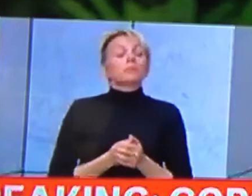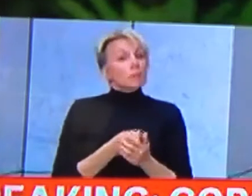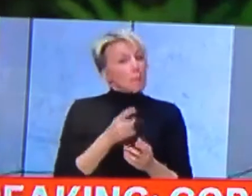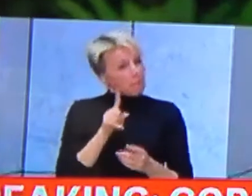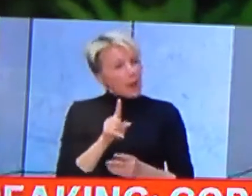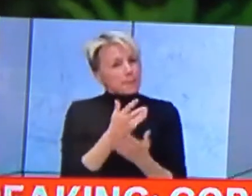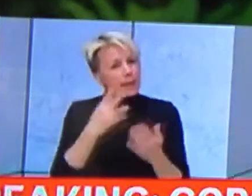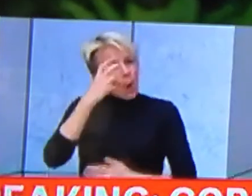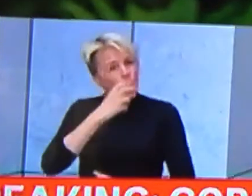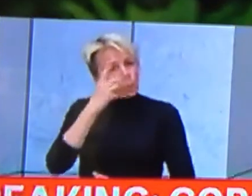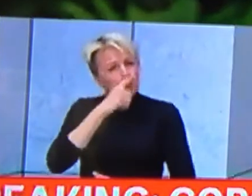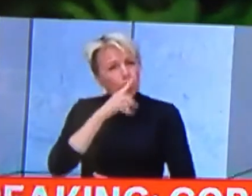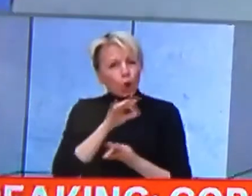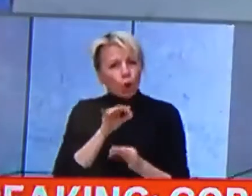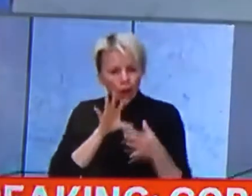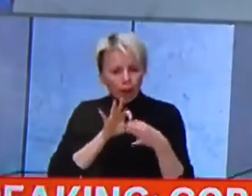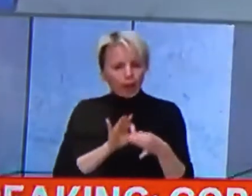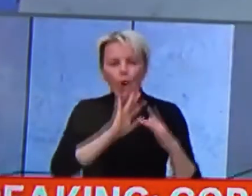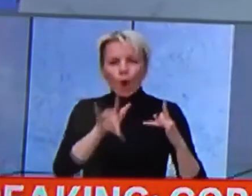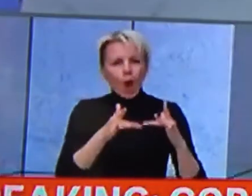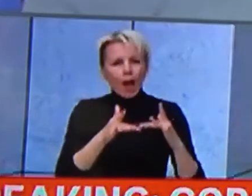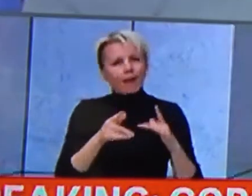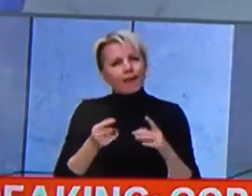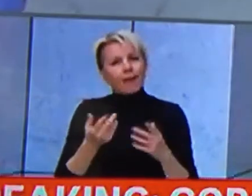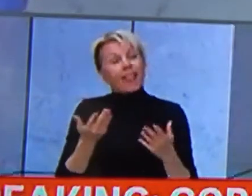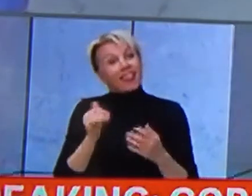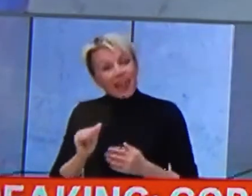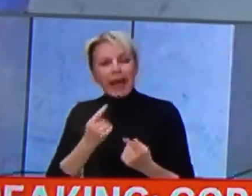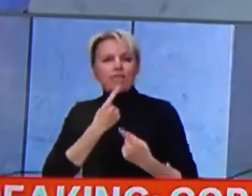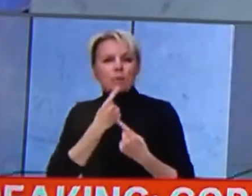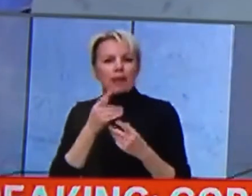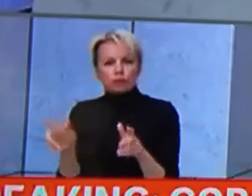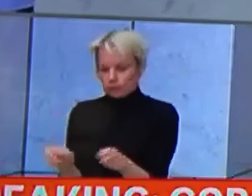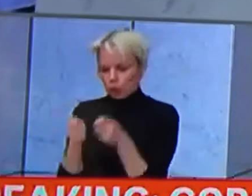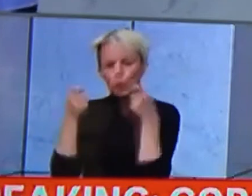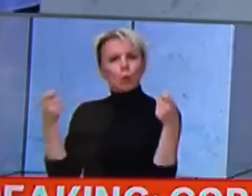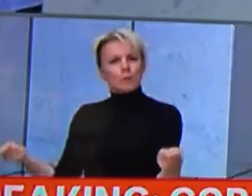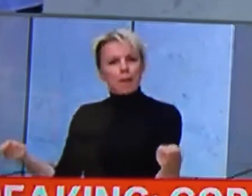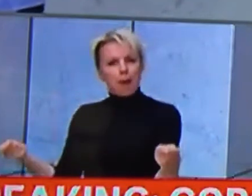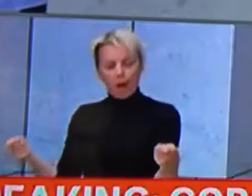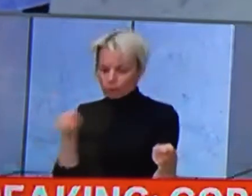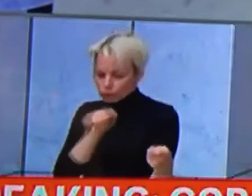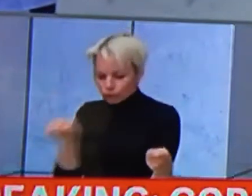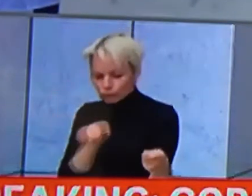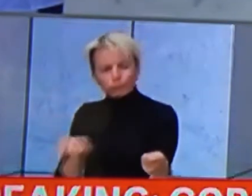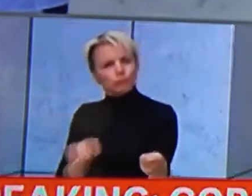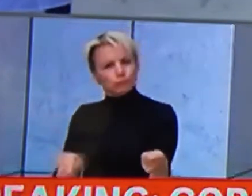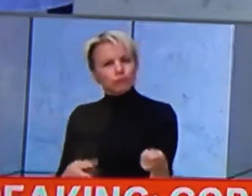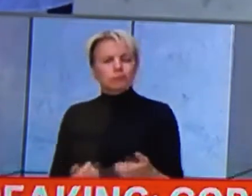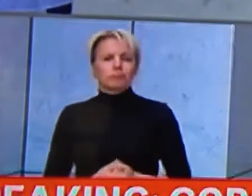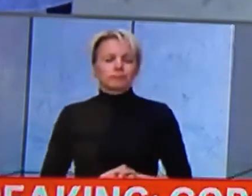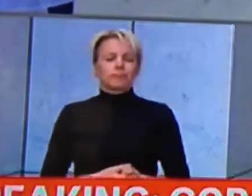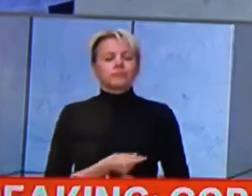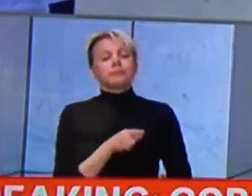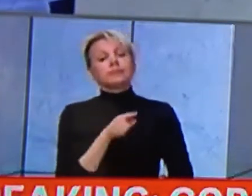stages of lockdown we're going to talk about? Well, first of all, no Premier or Chief Minister is